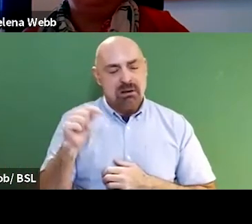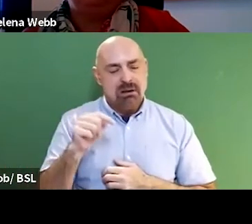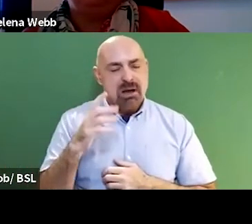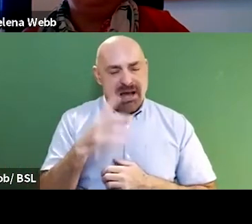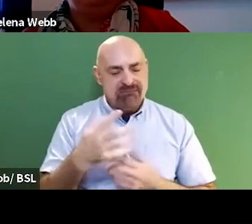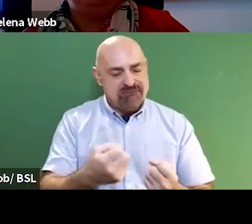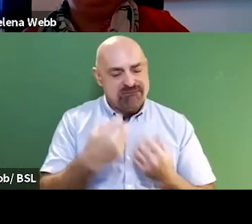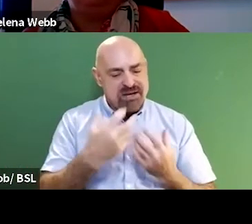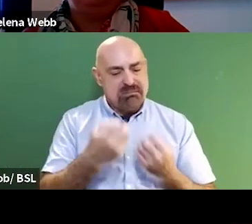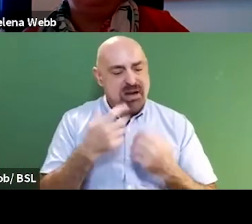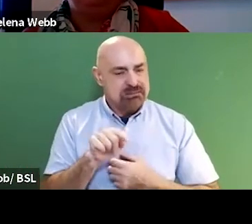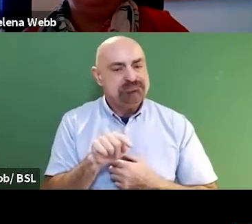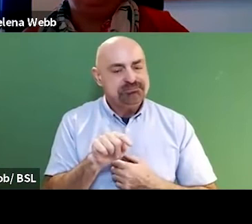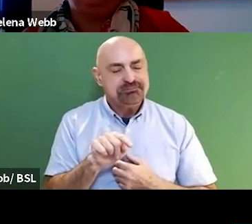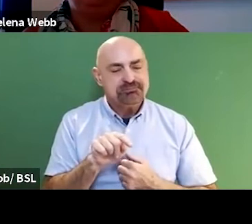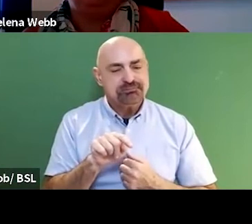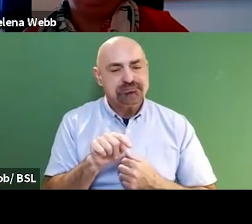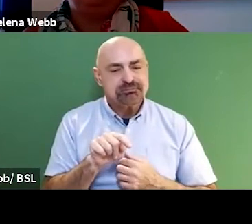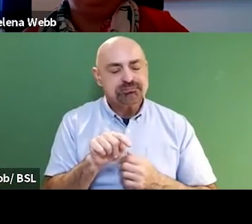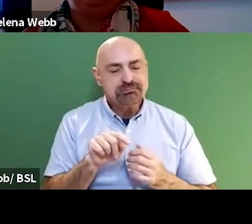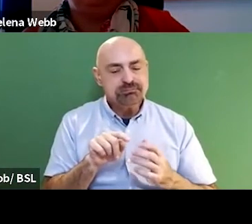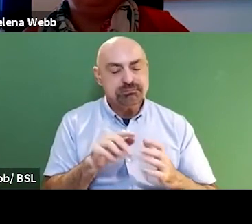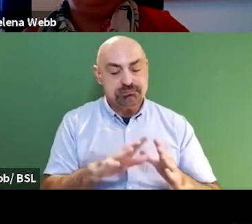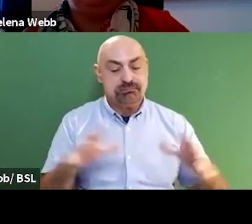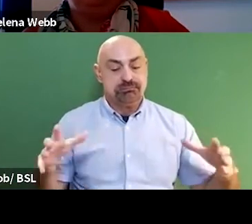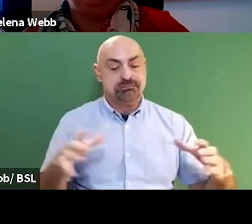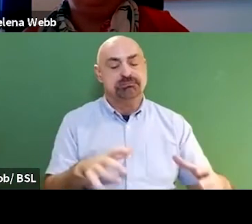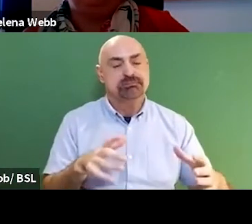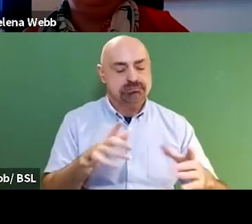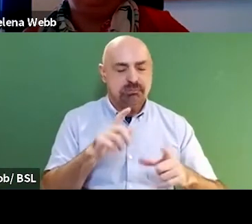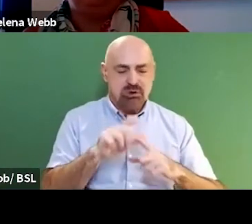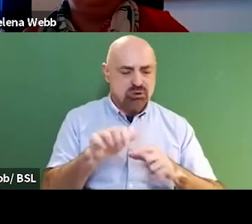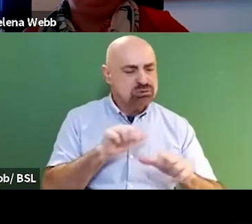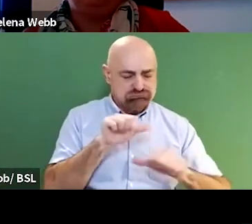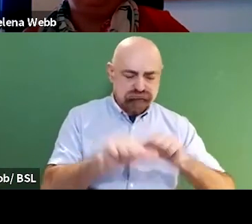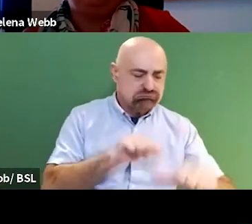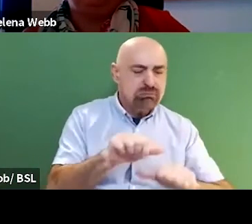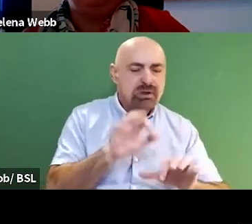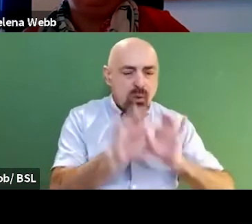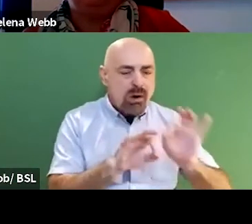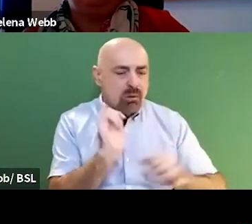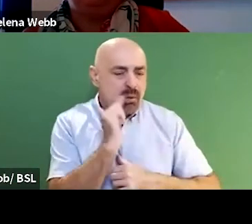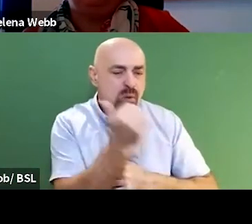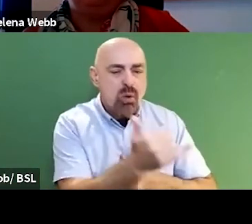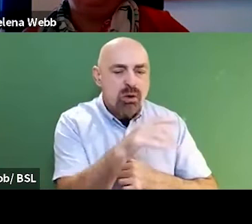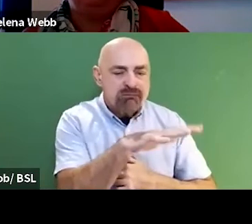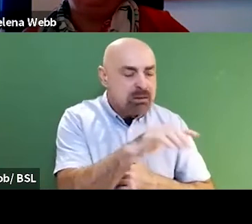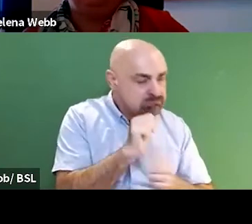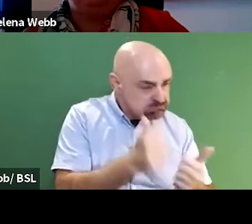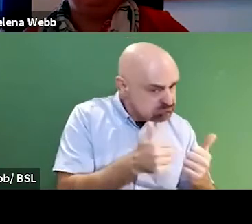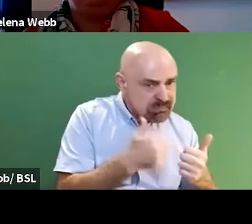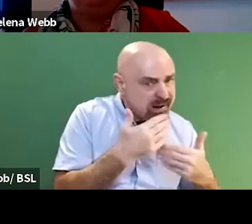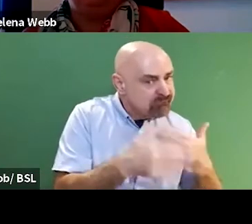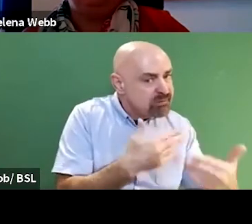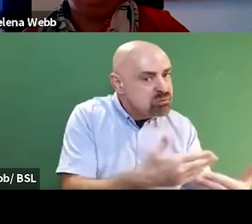feedback. So we have a team that does kind of do routine inquiries and rings families and gets feedback. And we